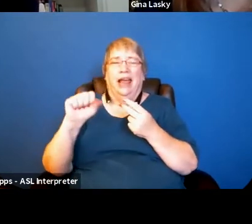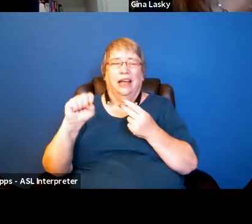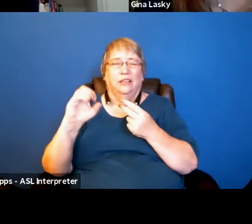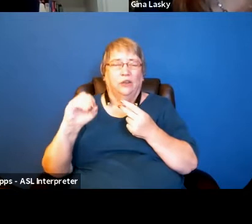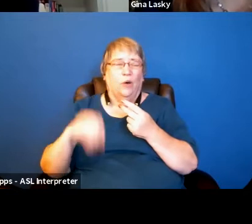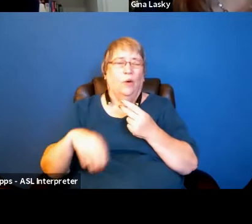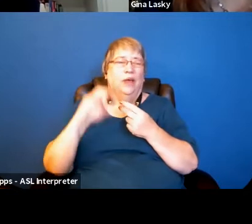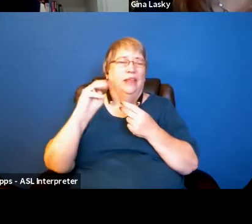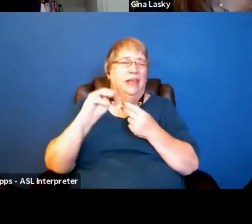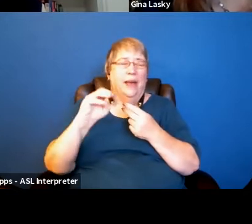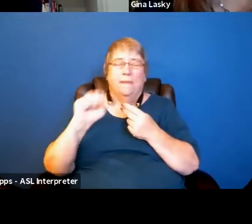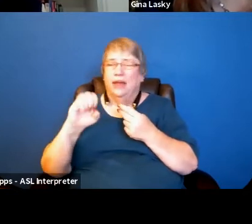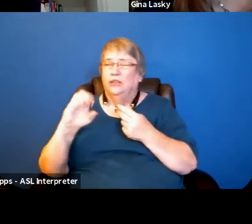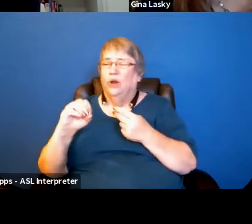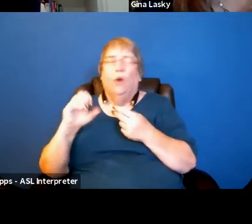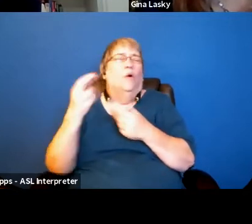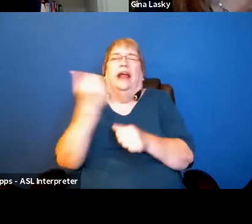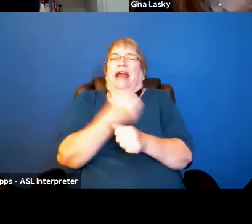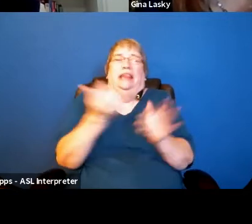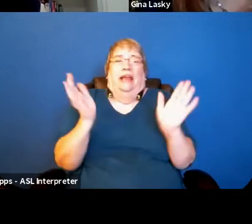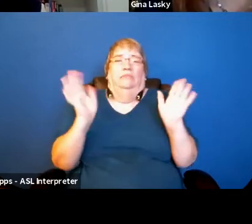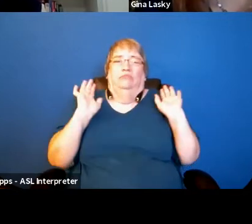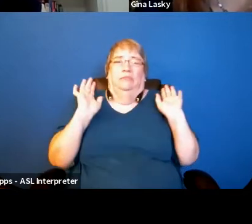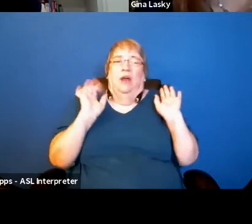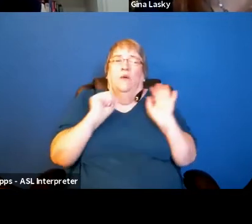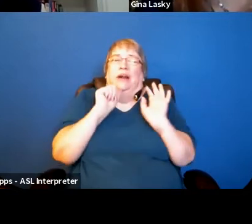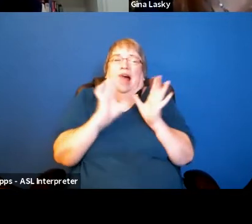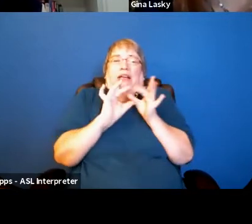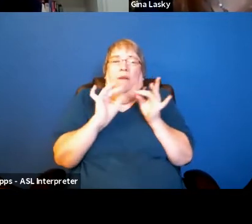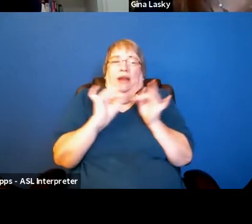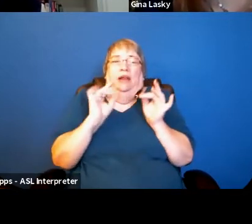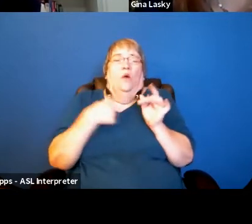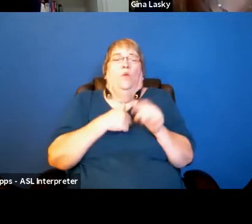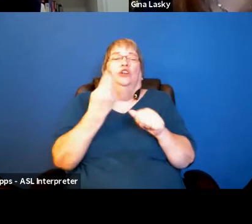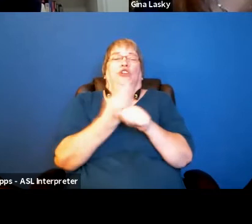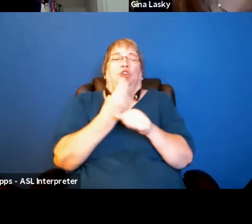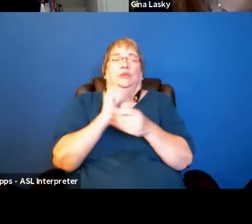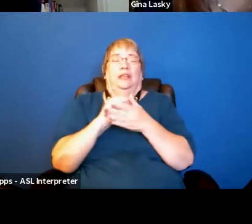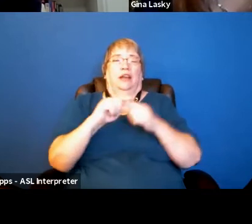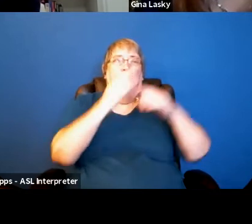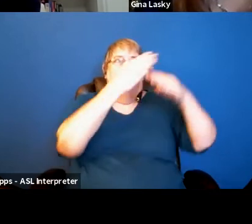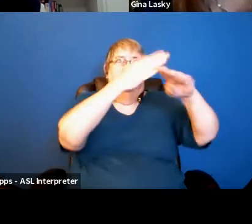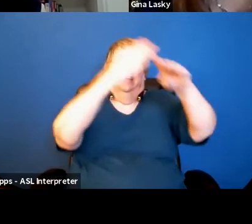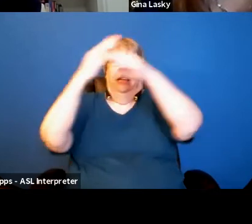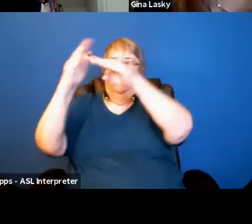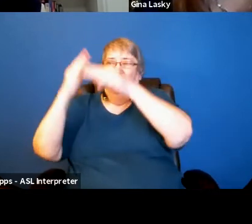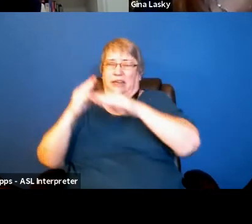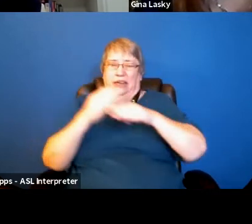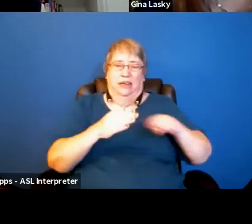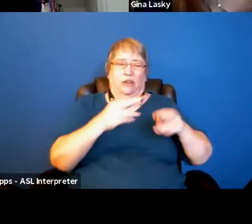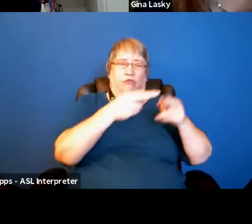the actions by these entities. It's merely a method we use to divide the state into regions and to